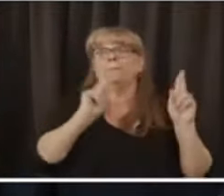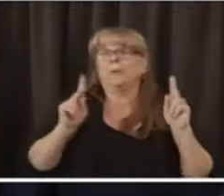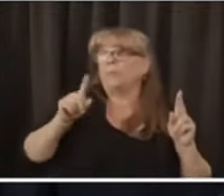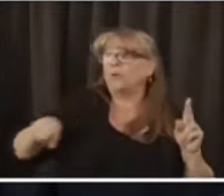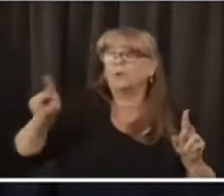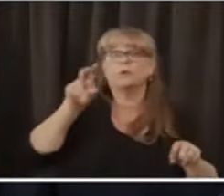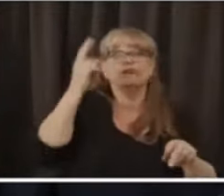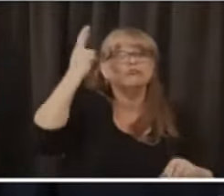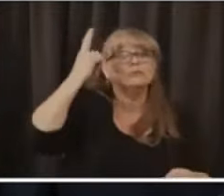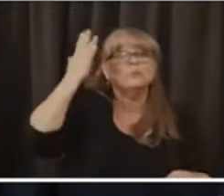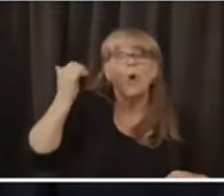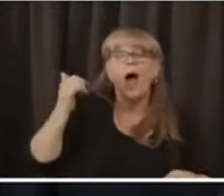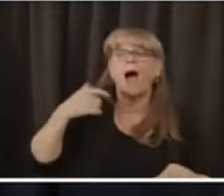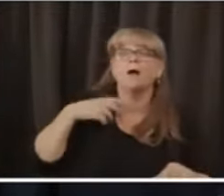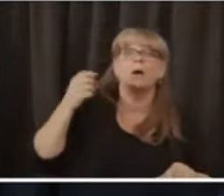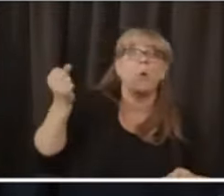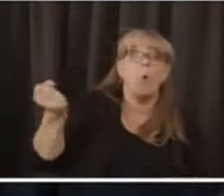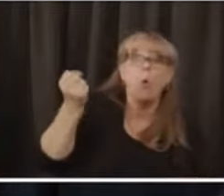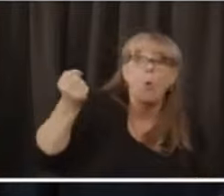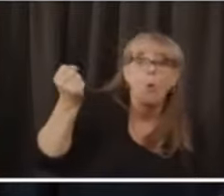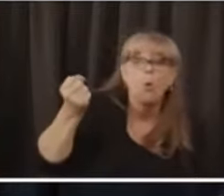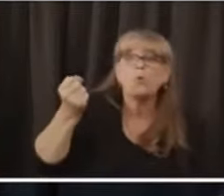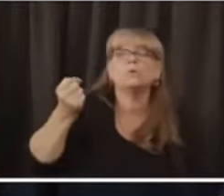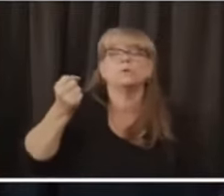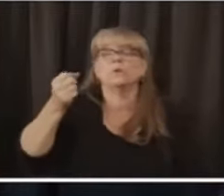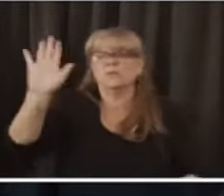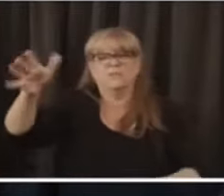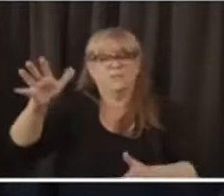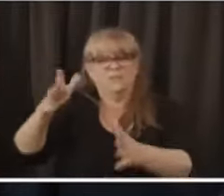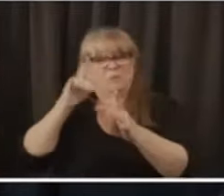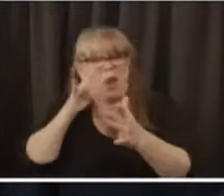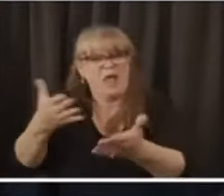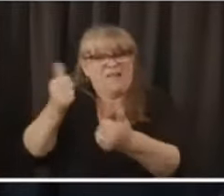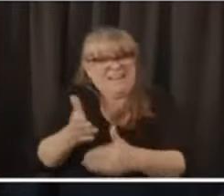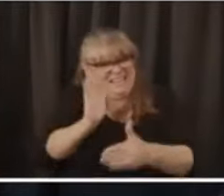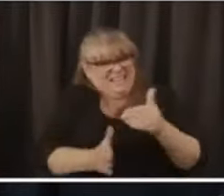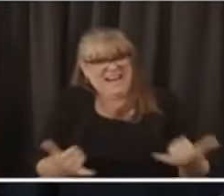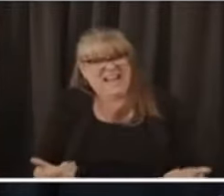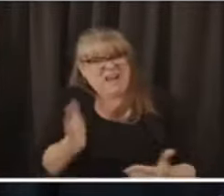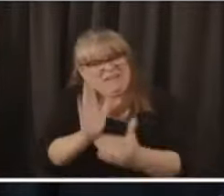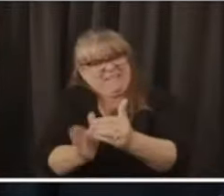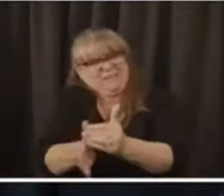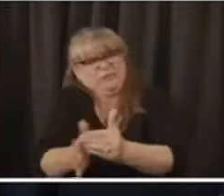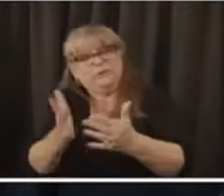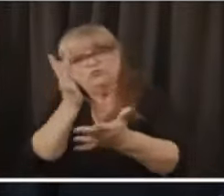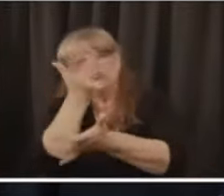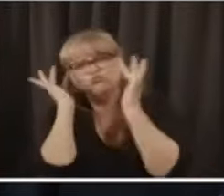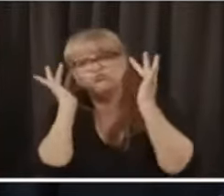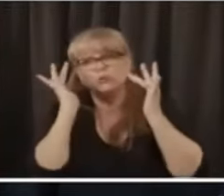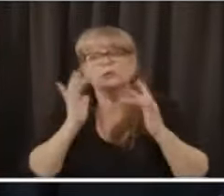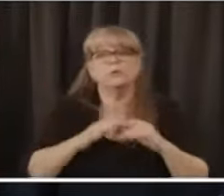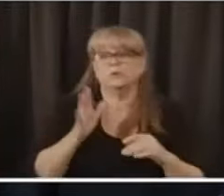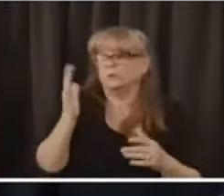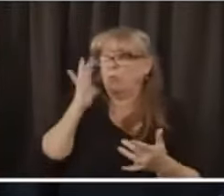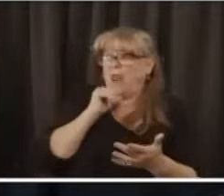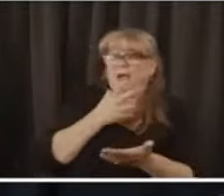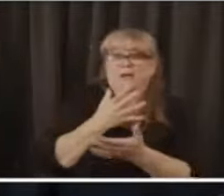they'll someday get it, instead concretely make a plan to get it this week or next week. And that's going to be the challenge of the next few weeks.